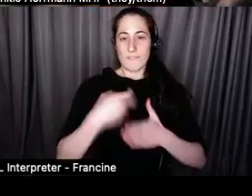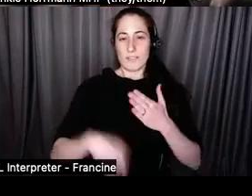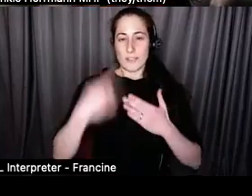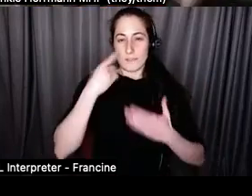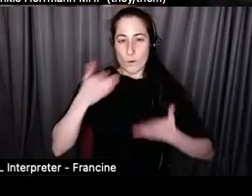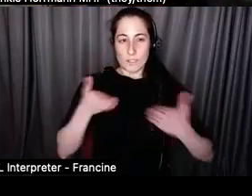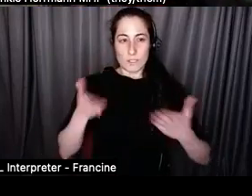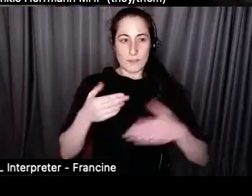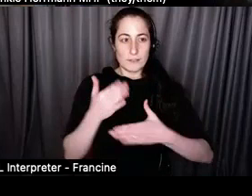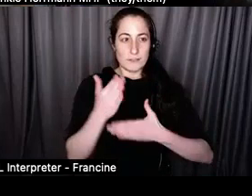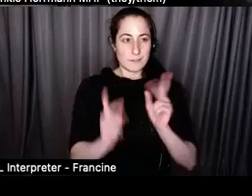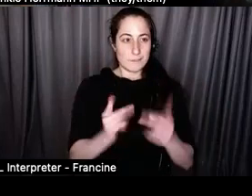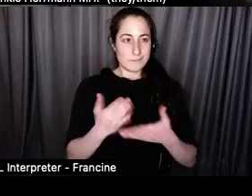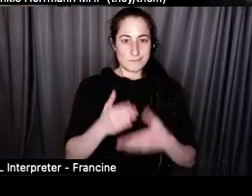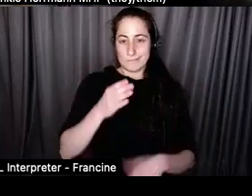it as straight Medicaid.